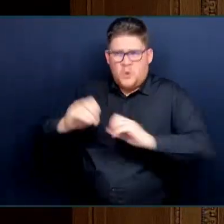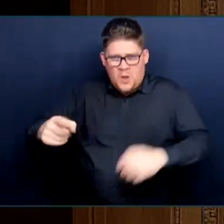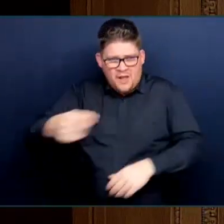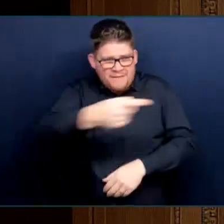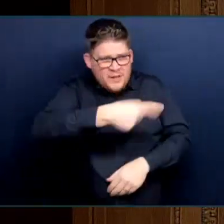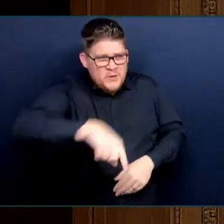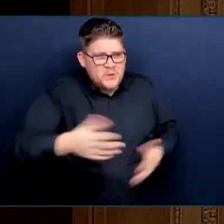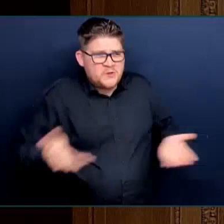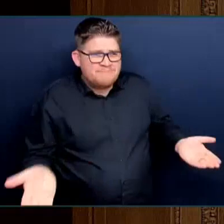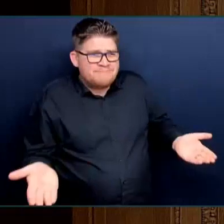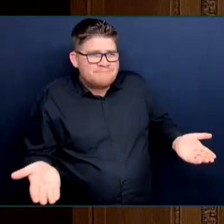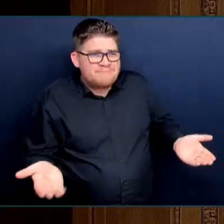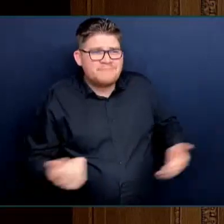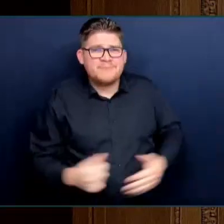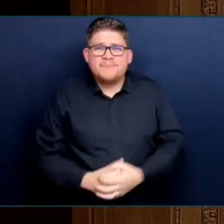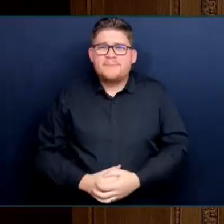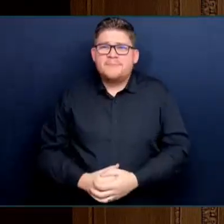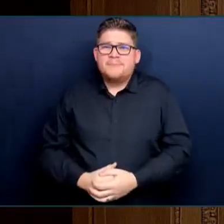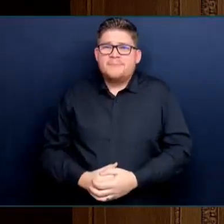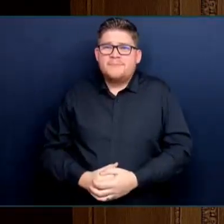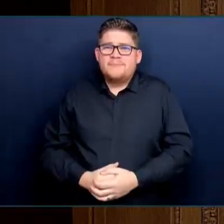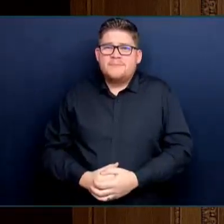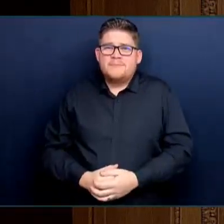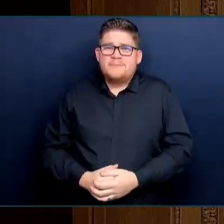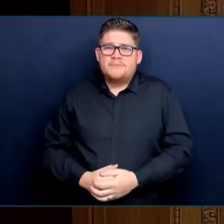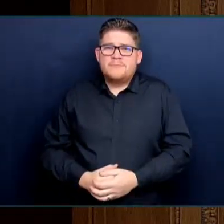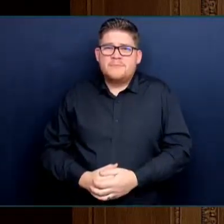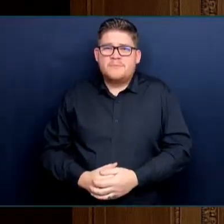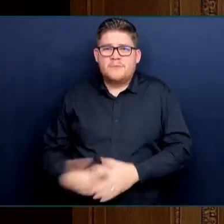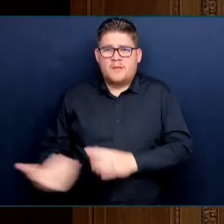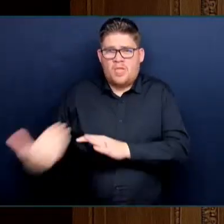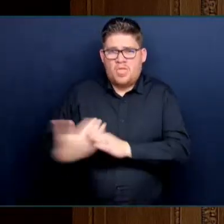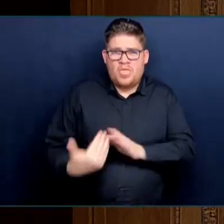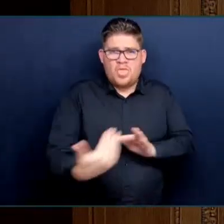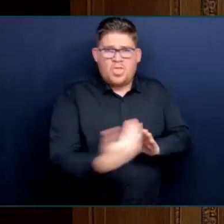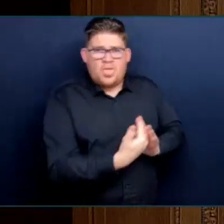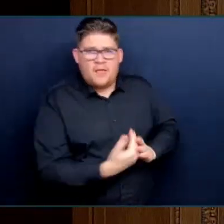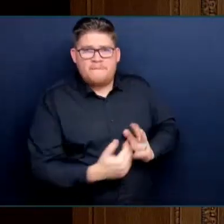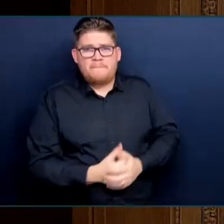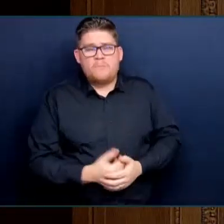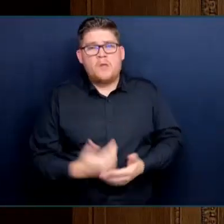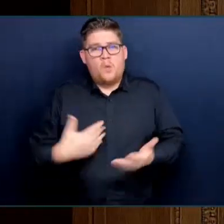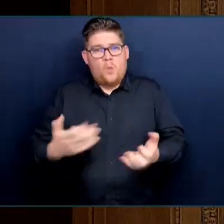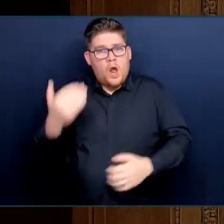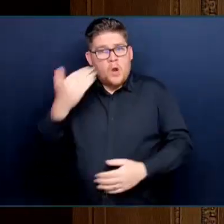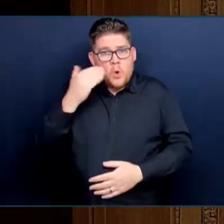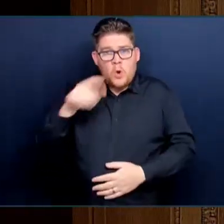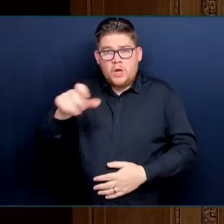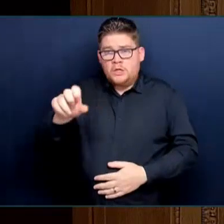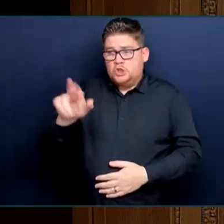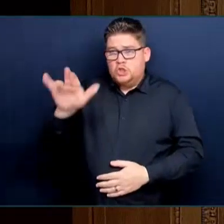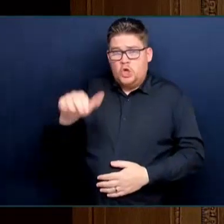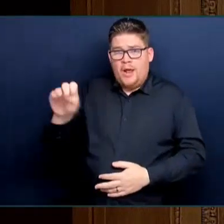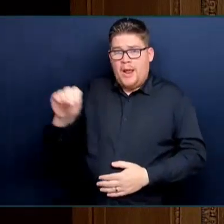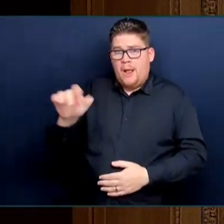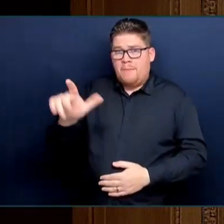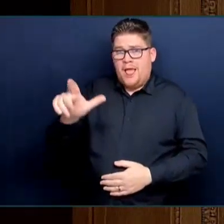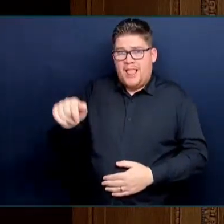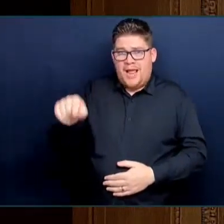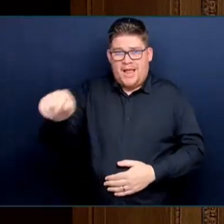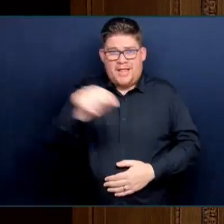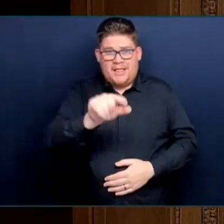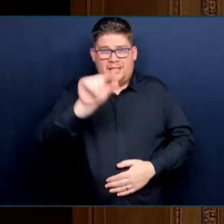And Mr. Speaker, we're trying to find out why Surrey MLAs on the government side have said nothing about this process as it unfolds and exposes